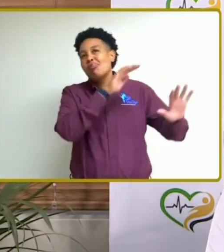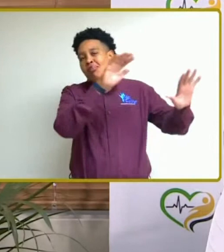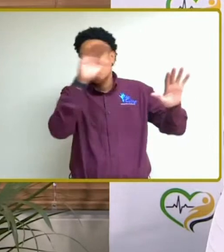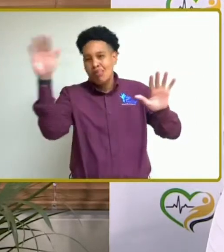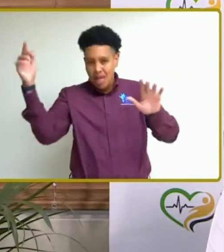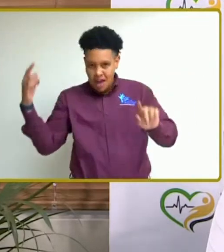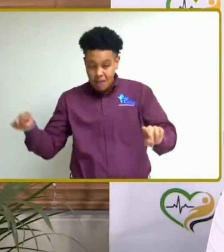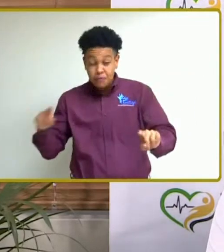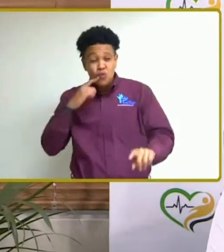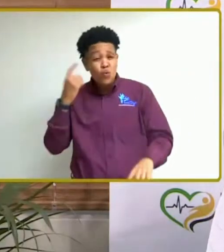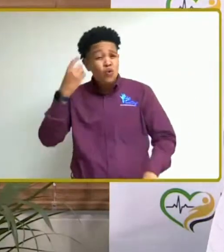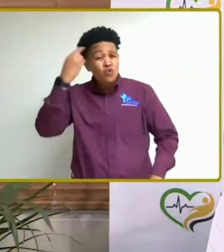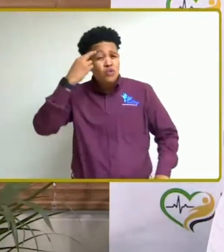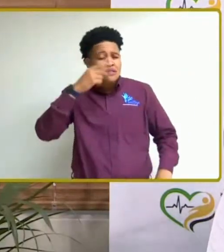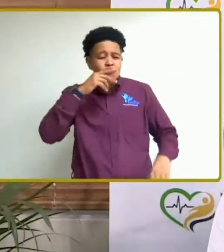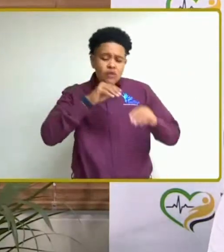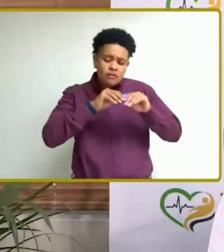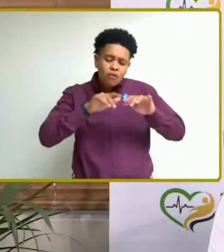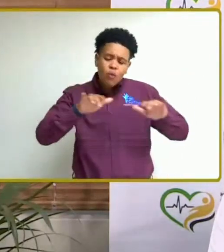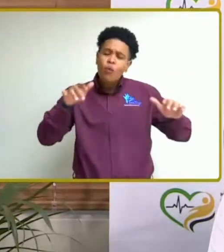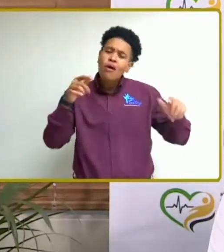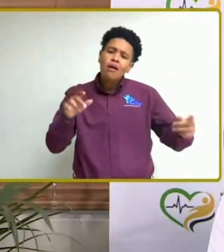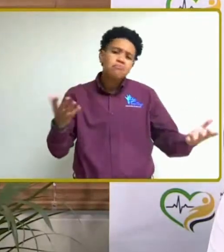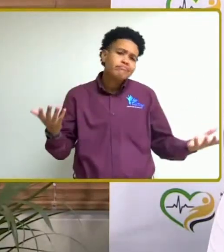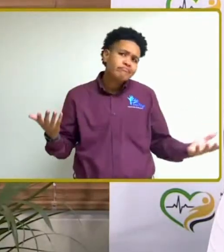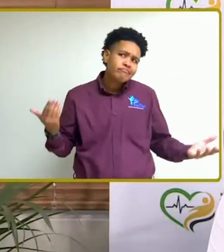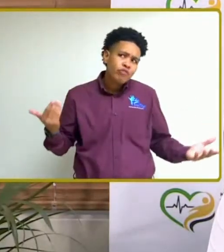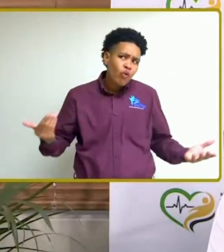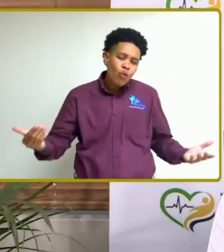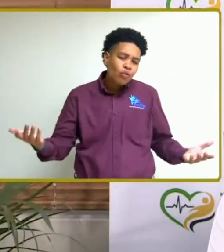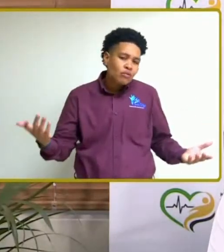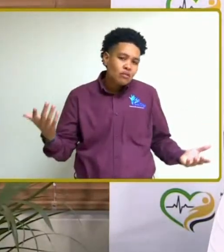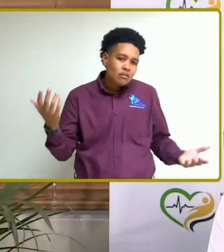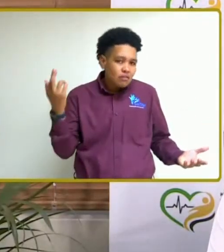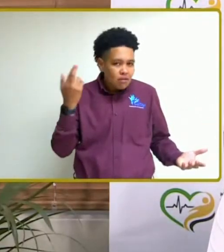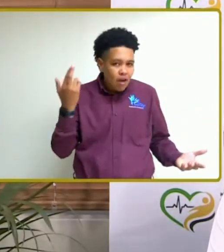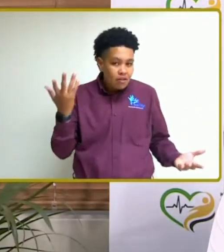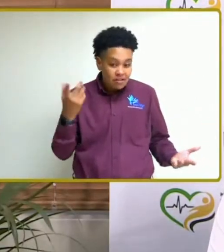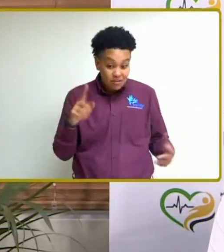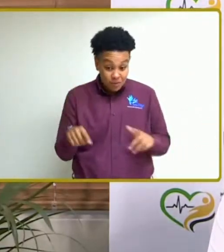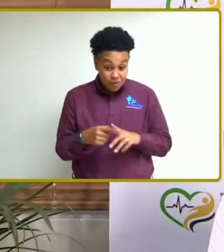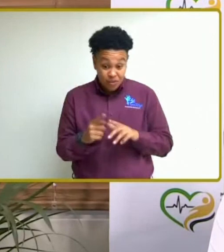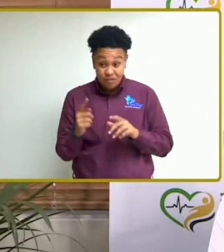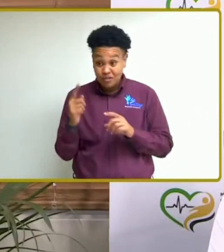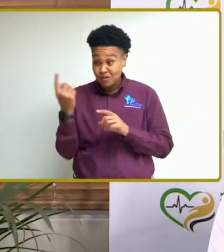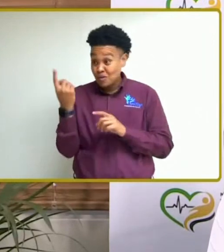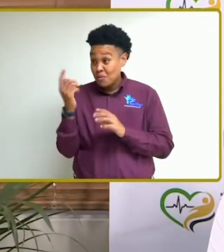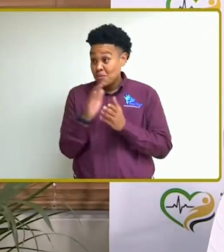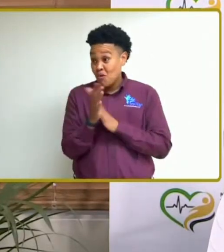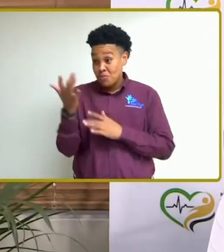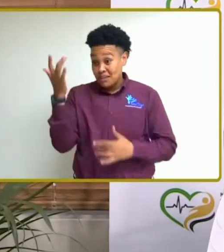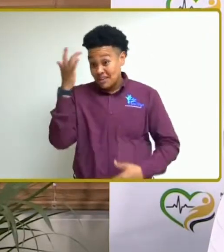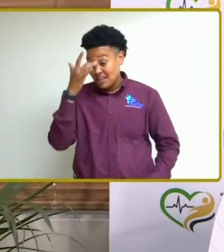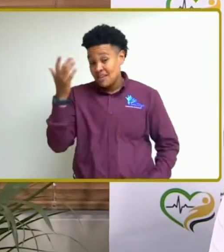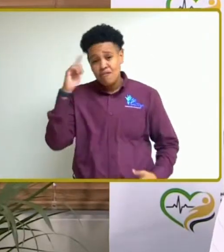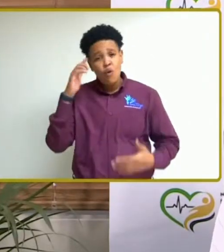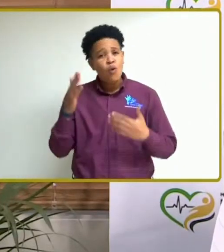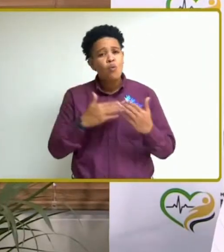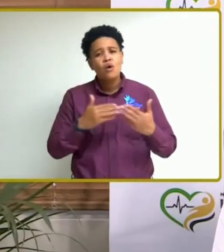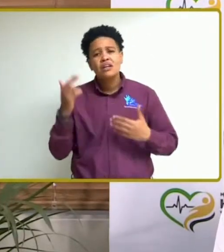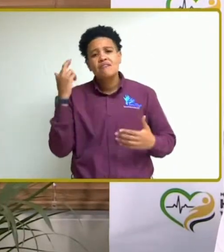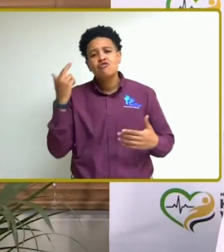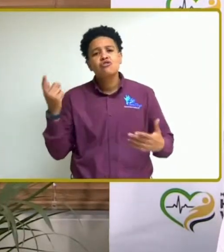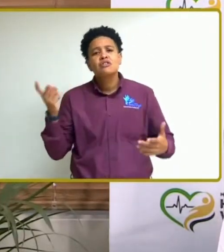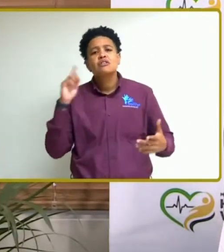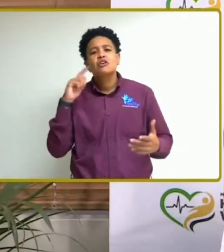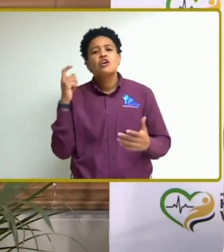it's a logical flow then that we would, once someone becomes ill for whatever reason, that